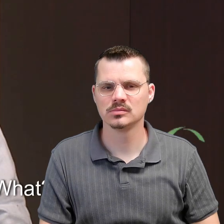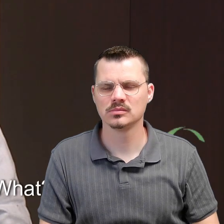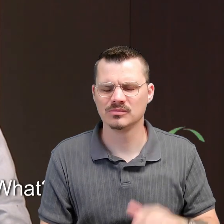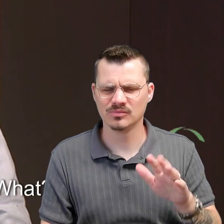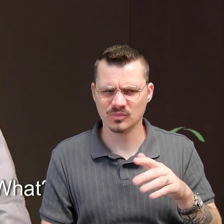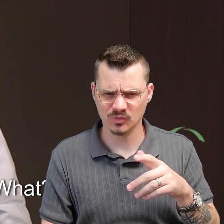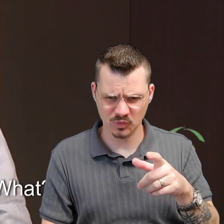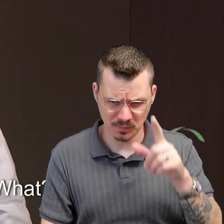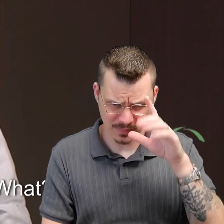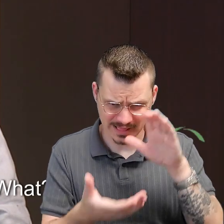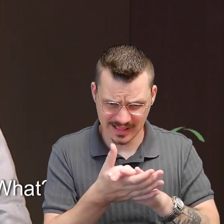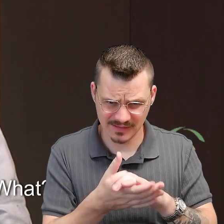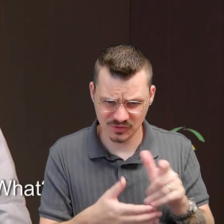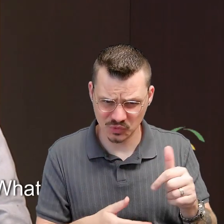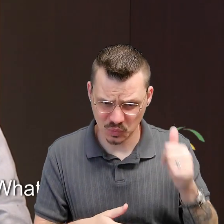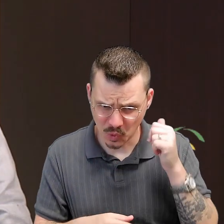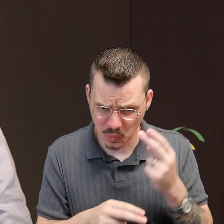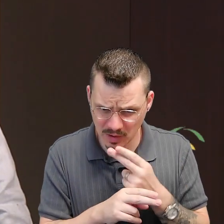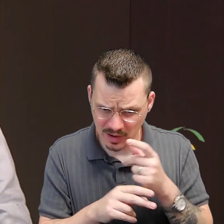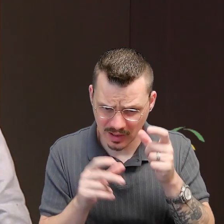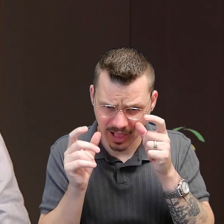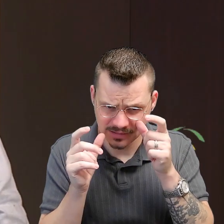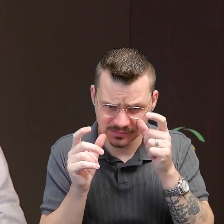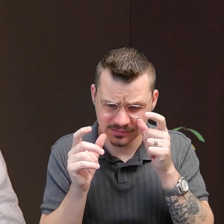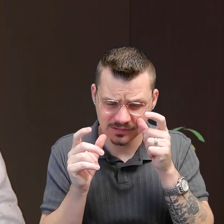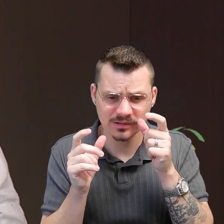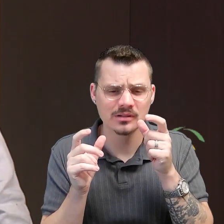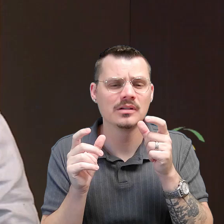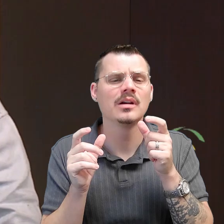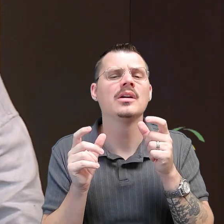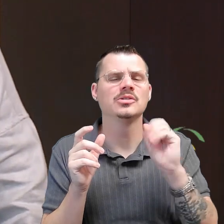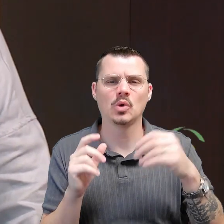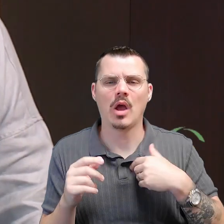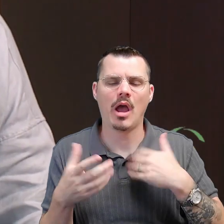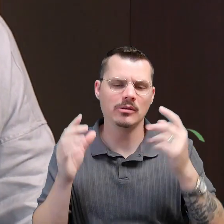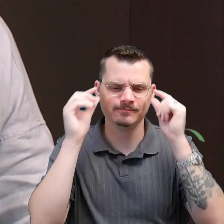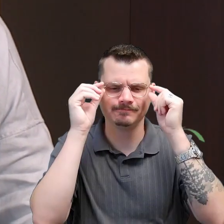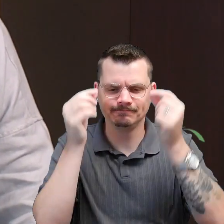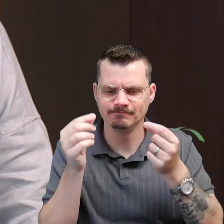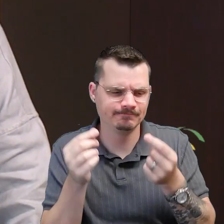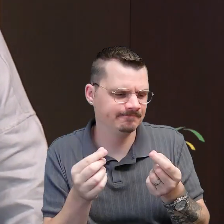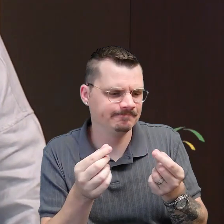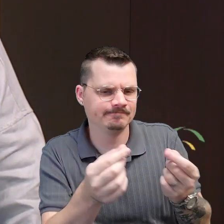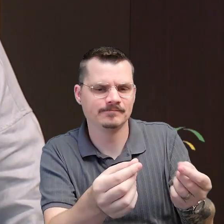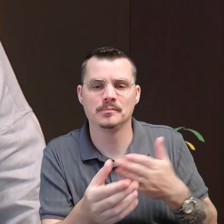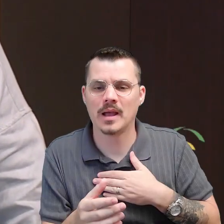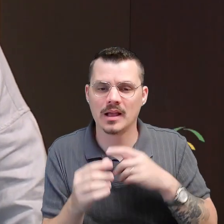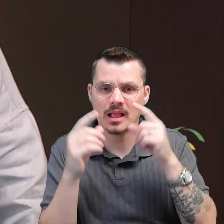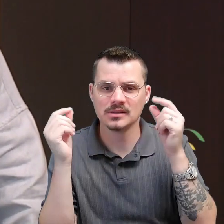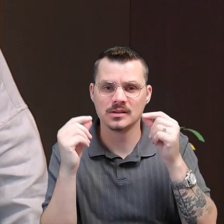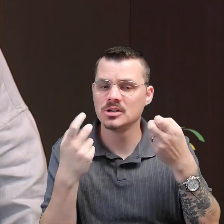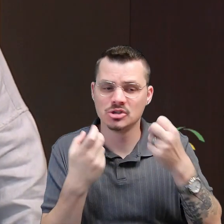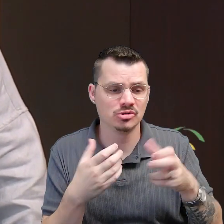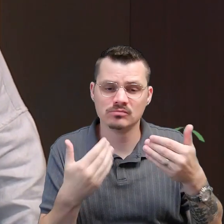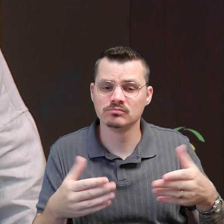We believe she'll never wear glasses? What? Oh my goodness. So I handed her my glasses.